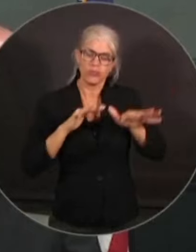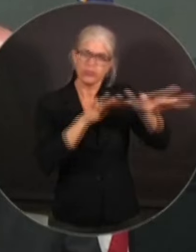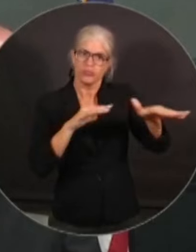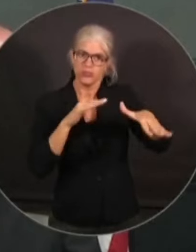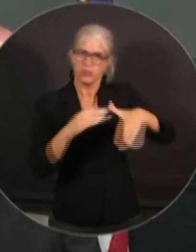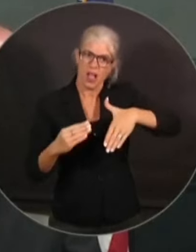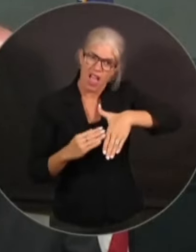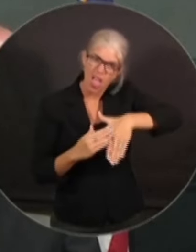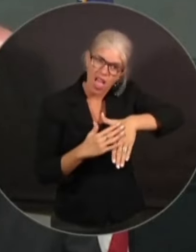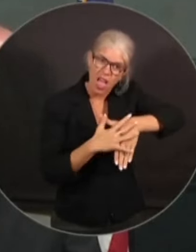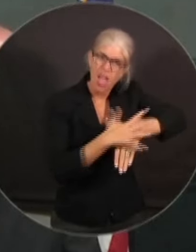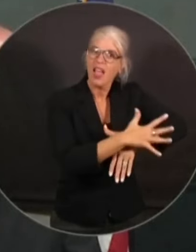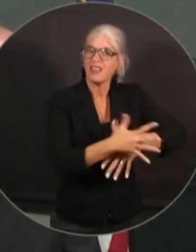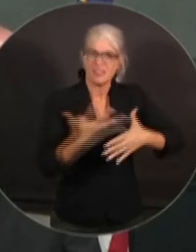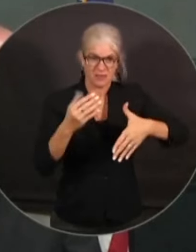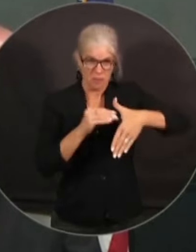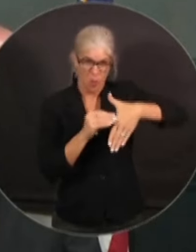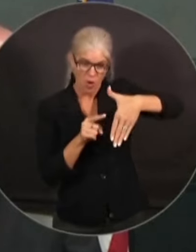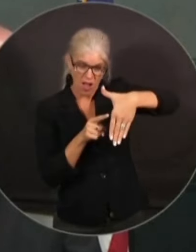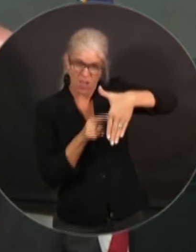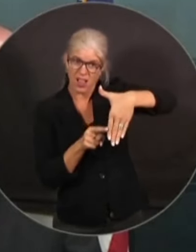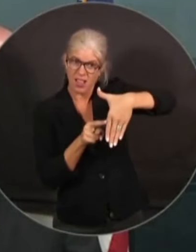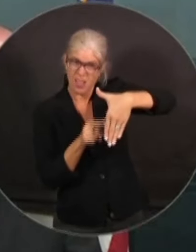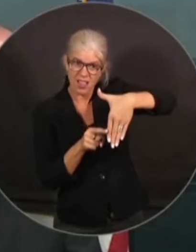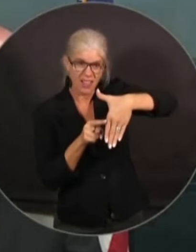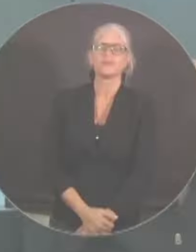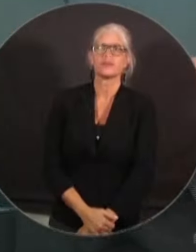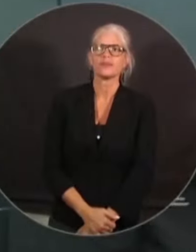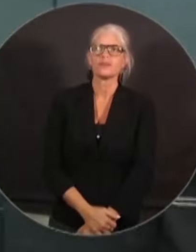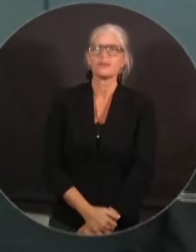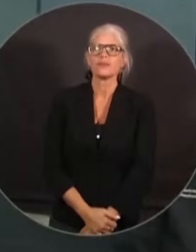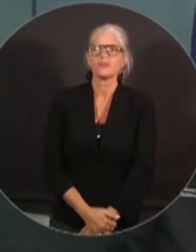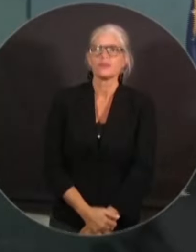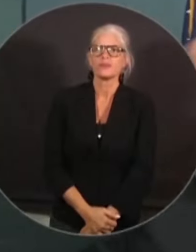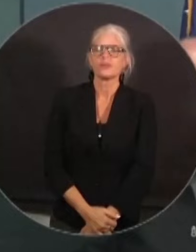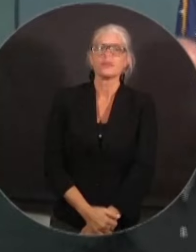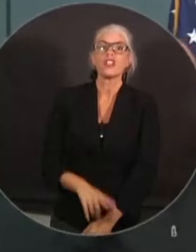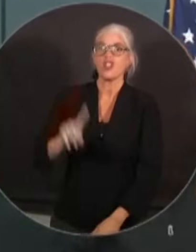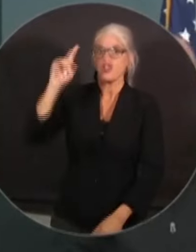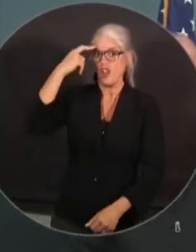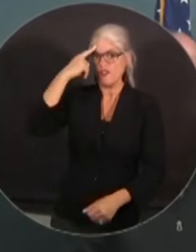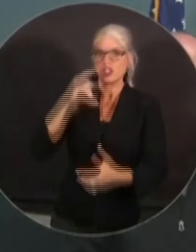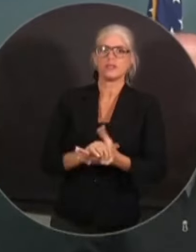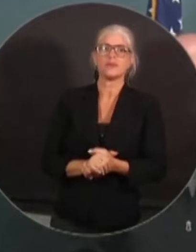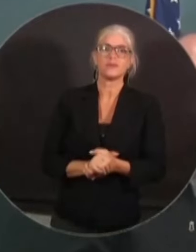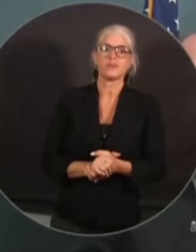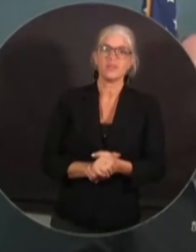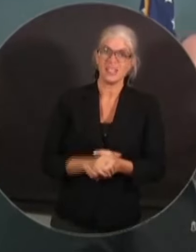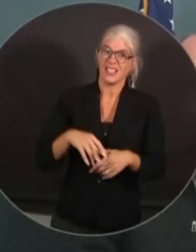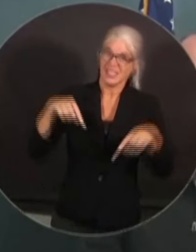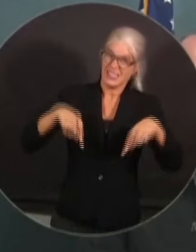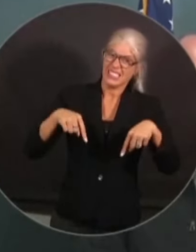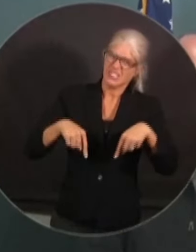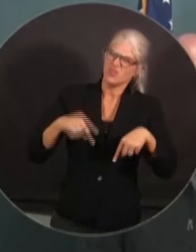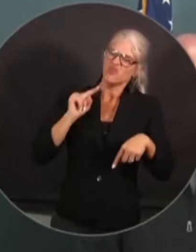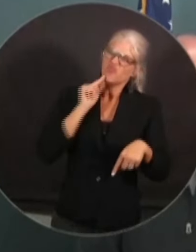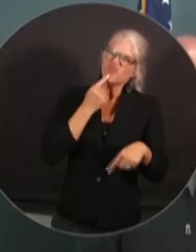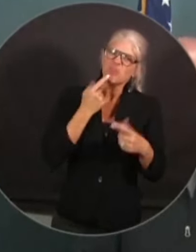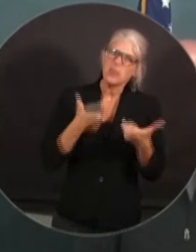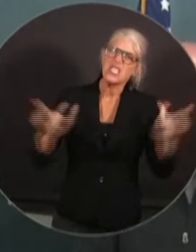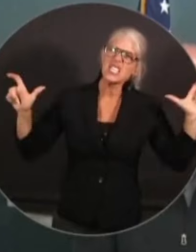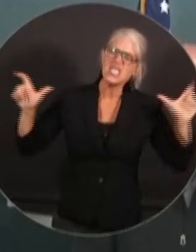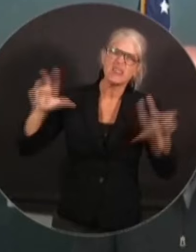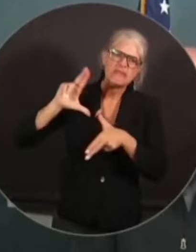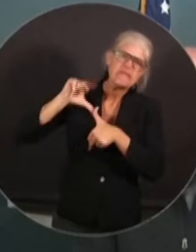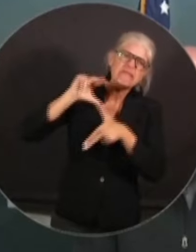Florida far south from the Big Bend area. So this is a big storm. It's